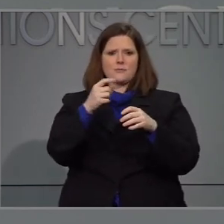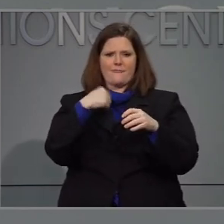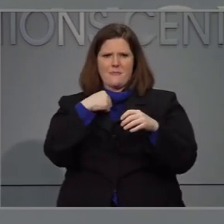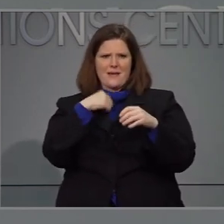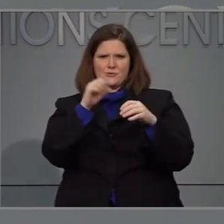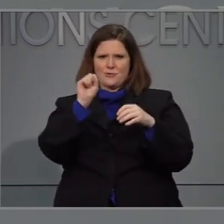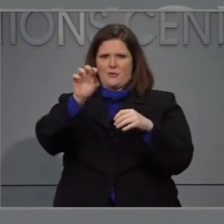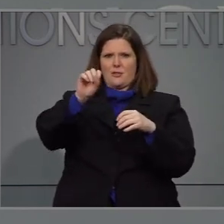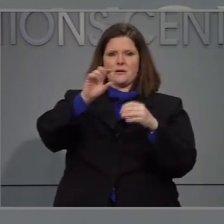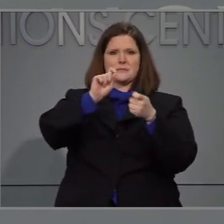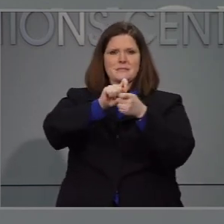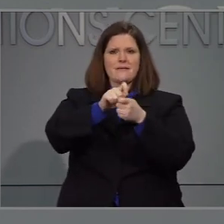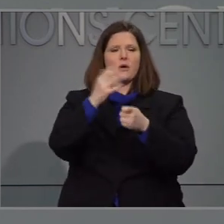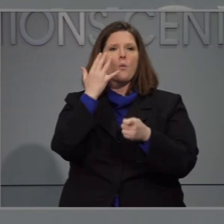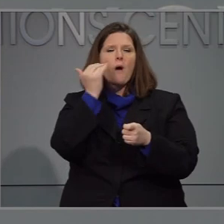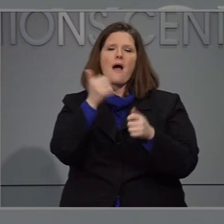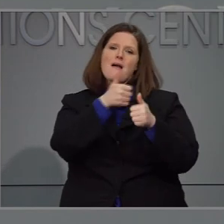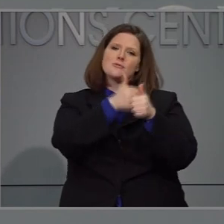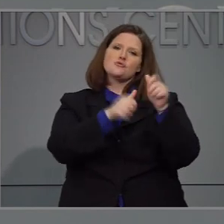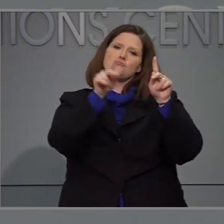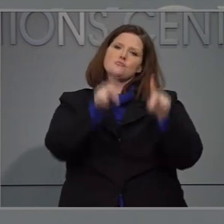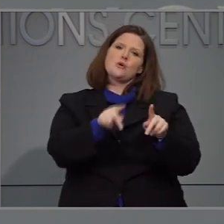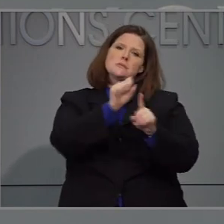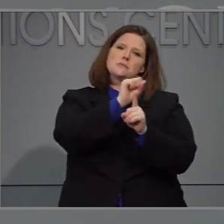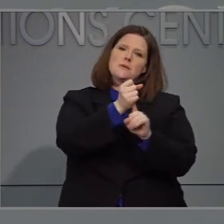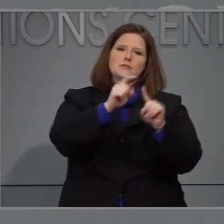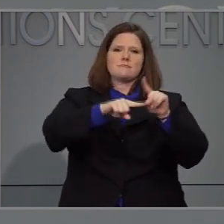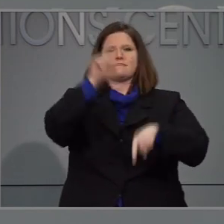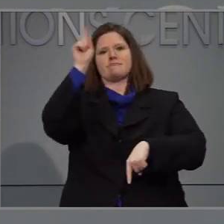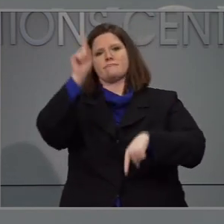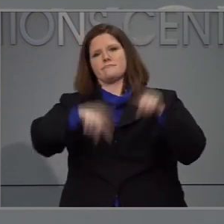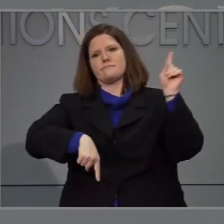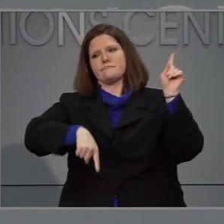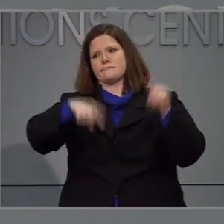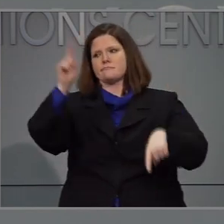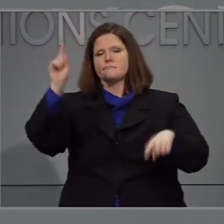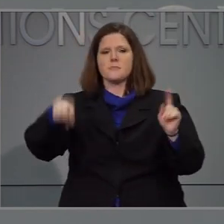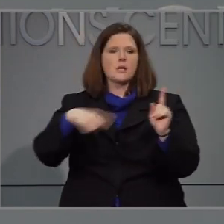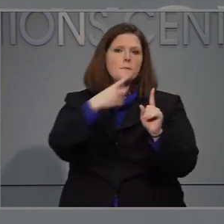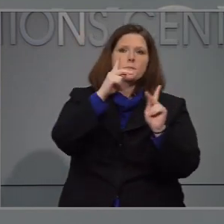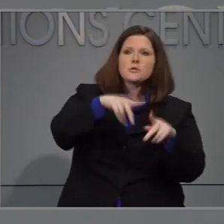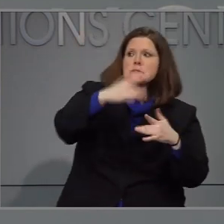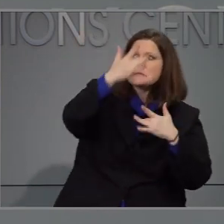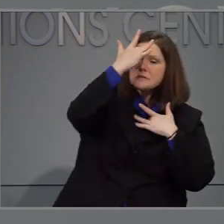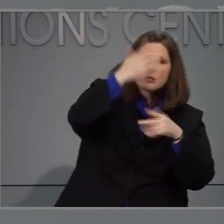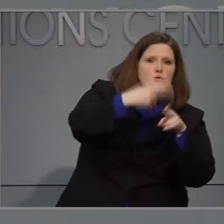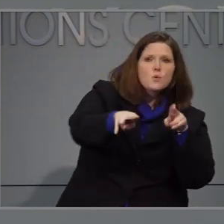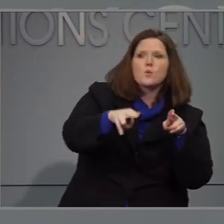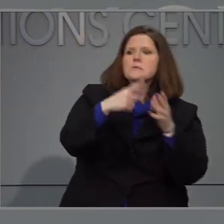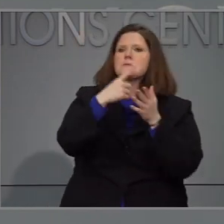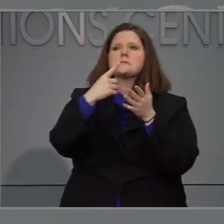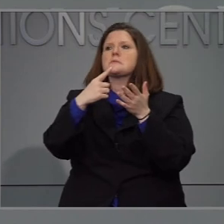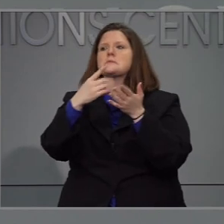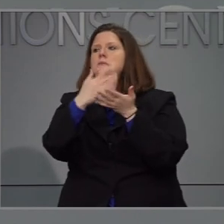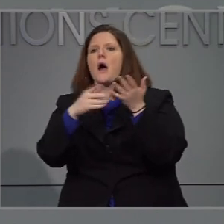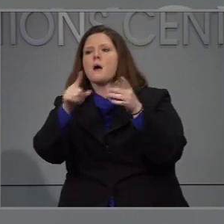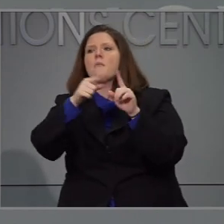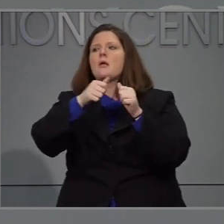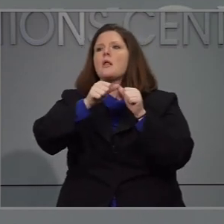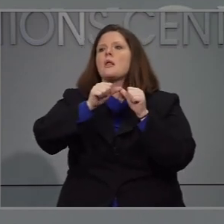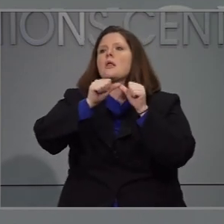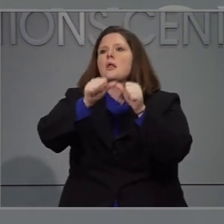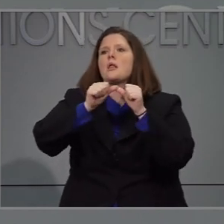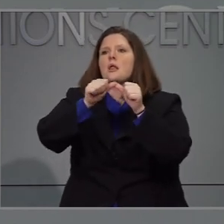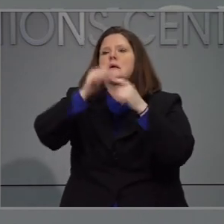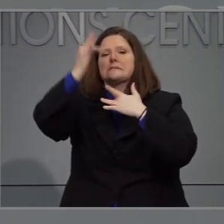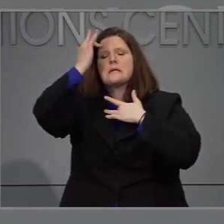so different in terms of how long people are sick for. It's hard to know how you judge recovery. Now, we've been doing that